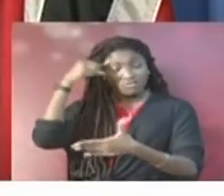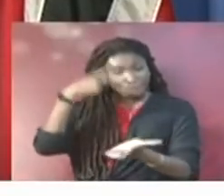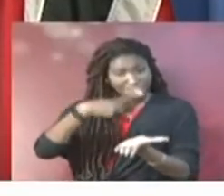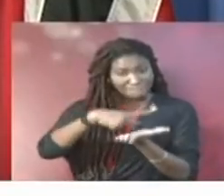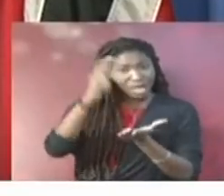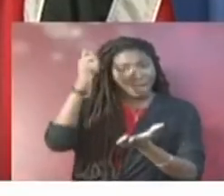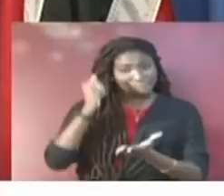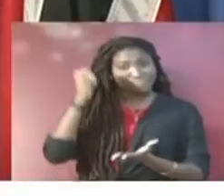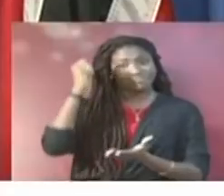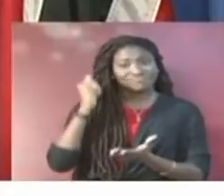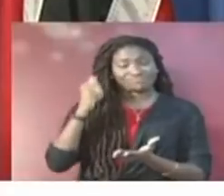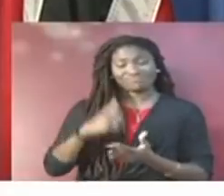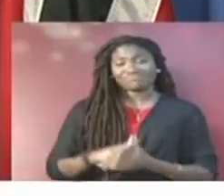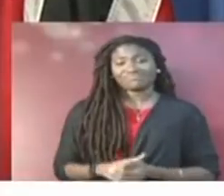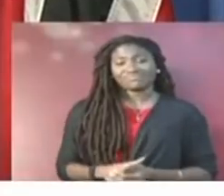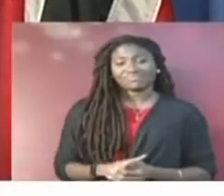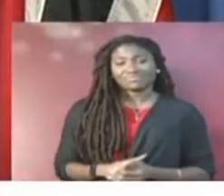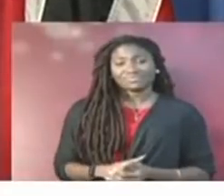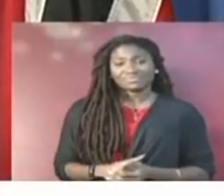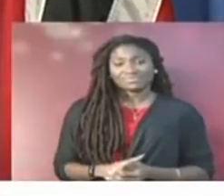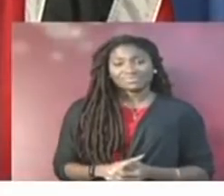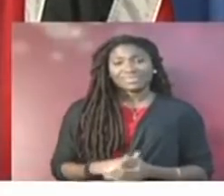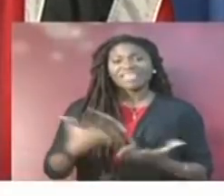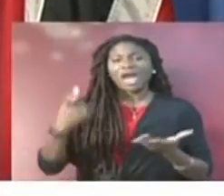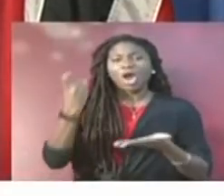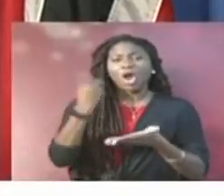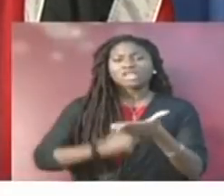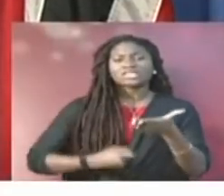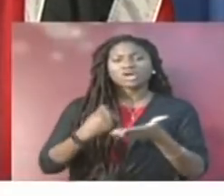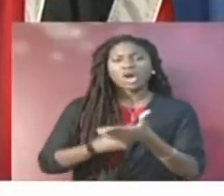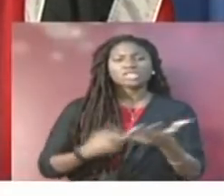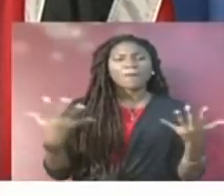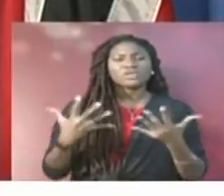And that is costing